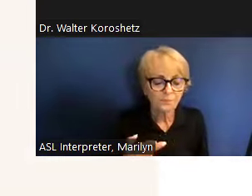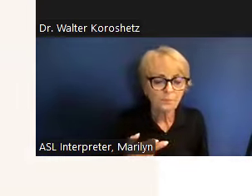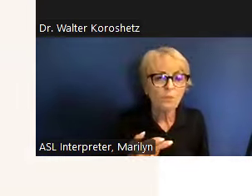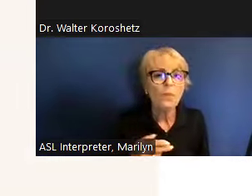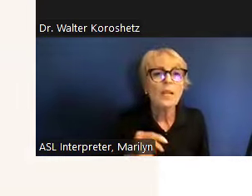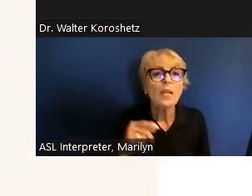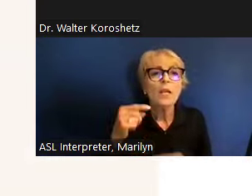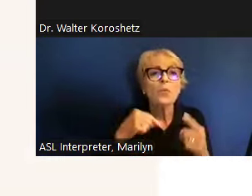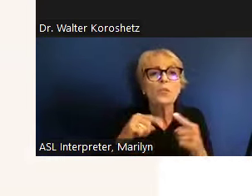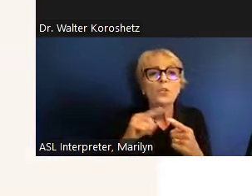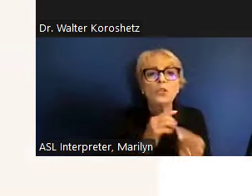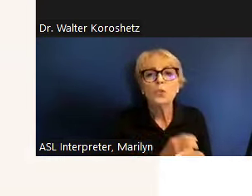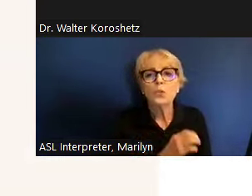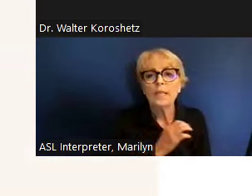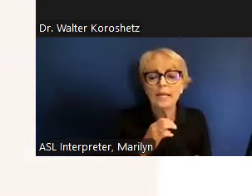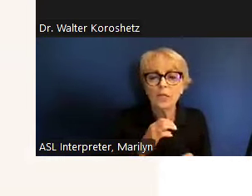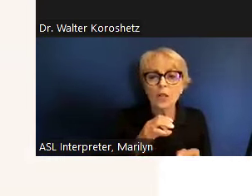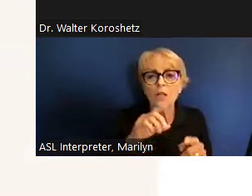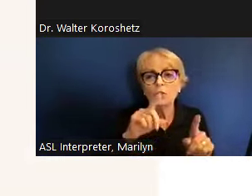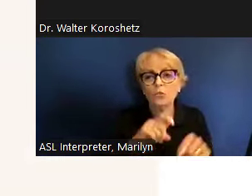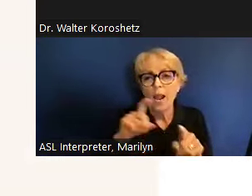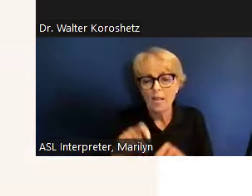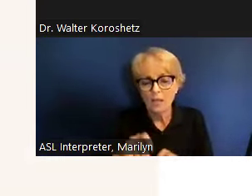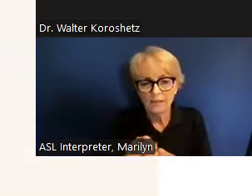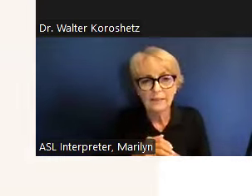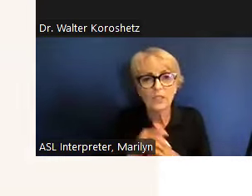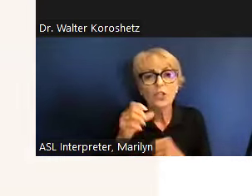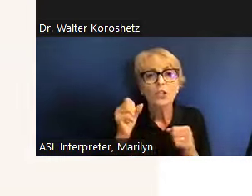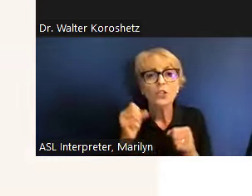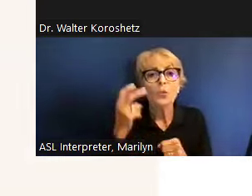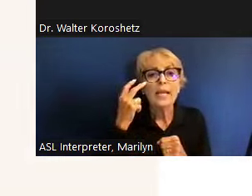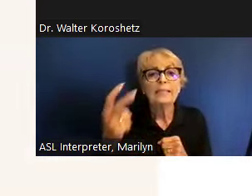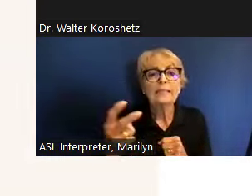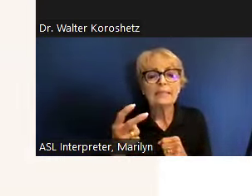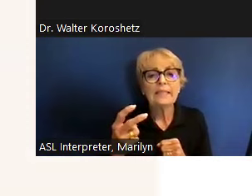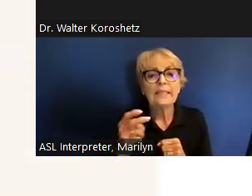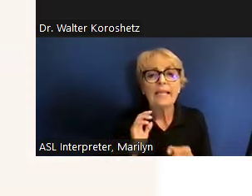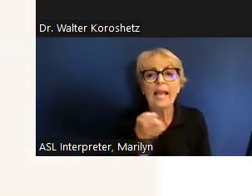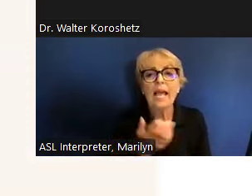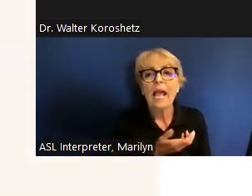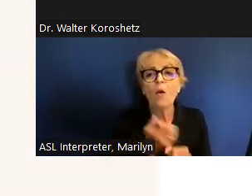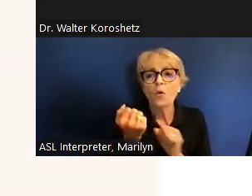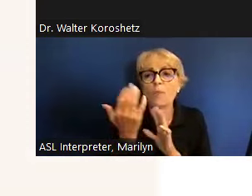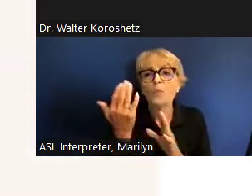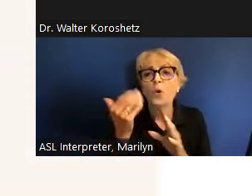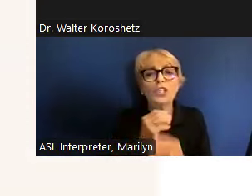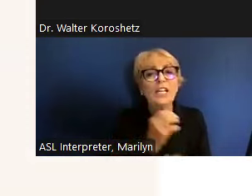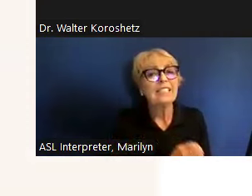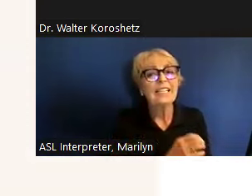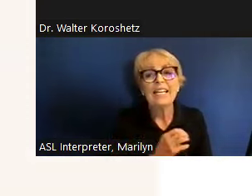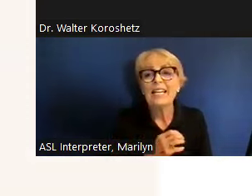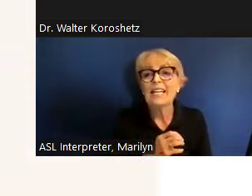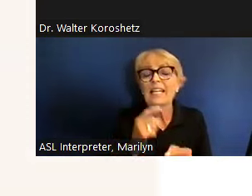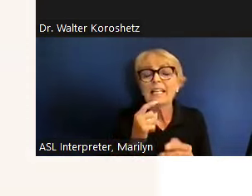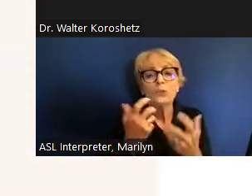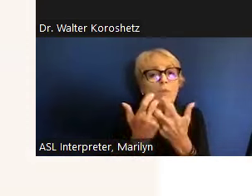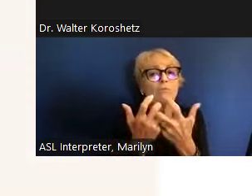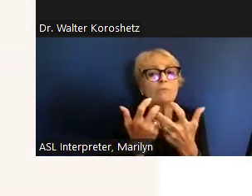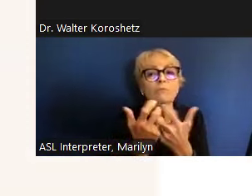to the clinical trials page, you can see here that our approach in clinic is really lockstep with